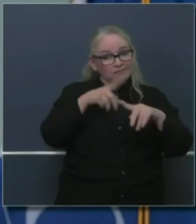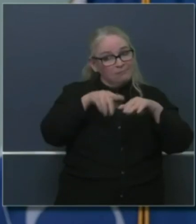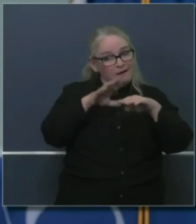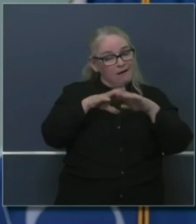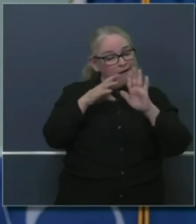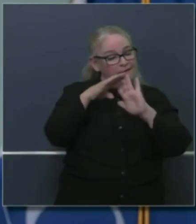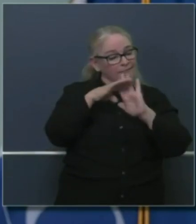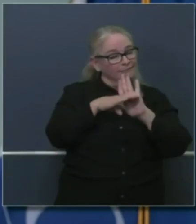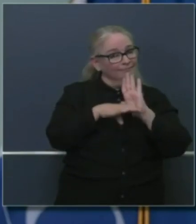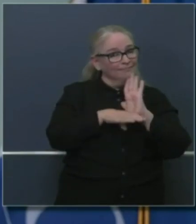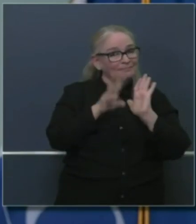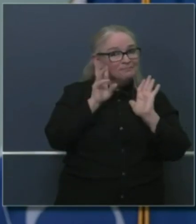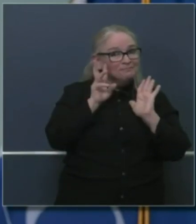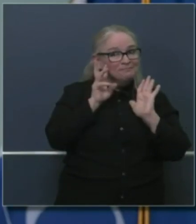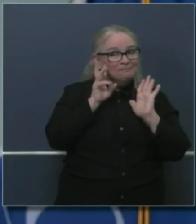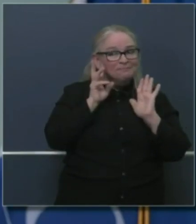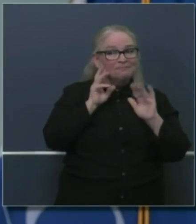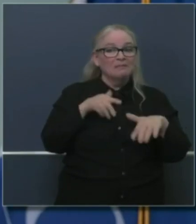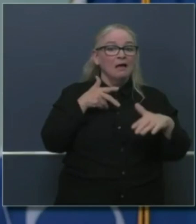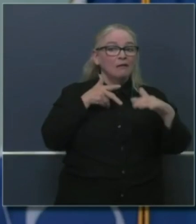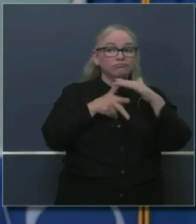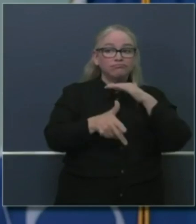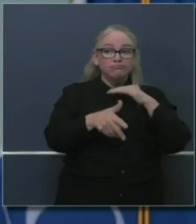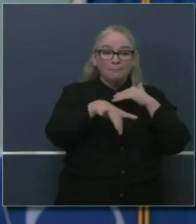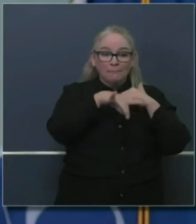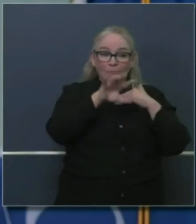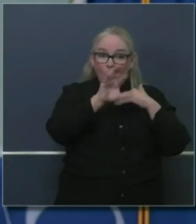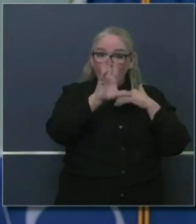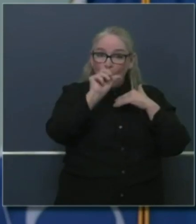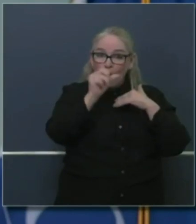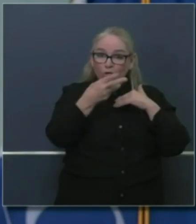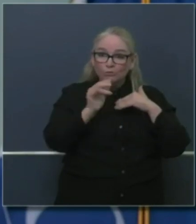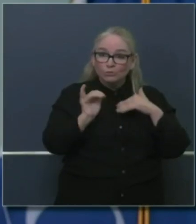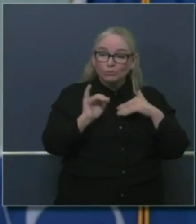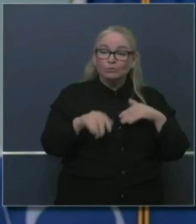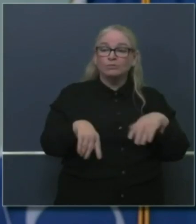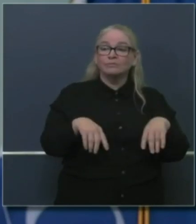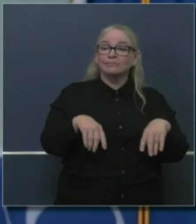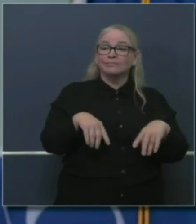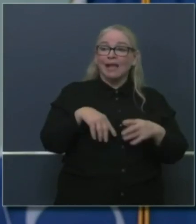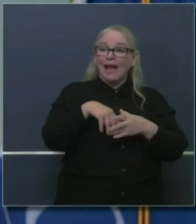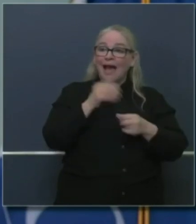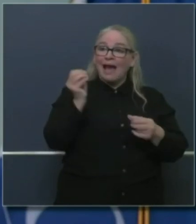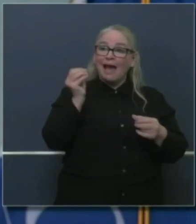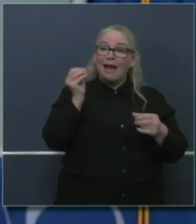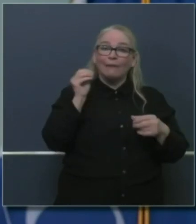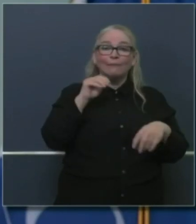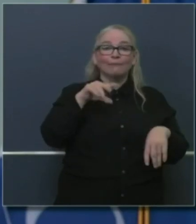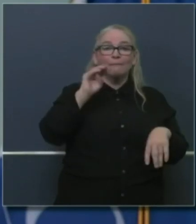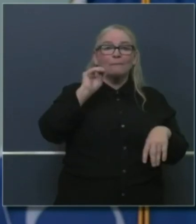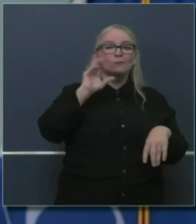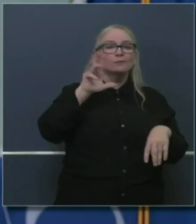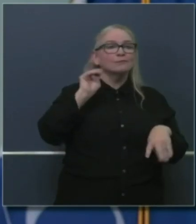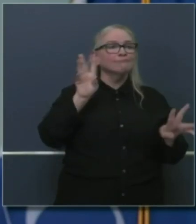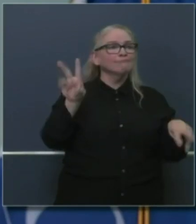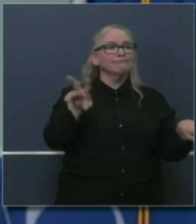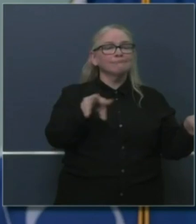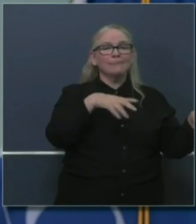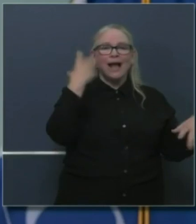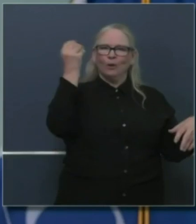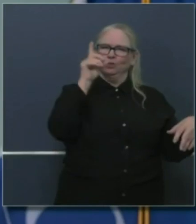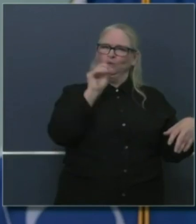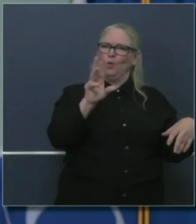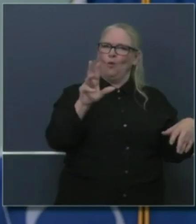on car washes and a series of other things, offices included, outdoor museums in that next phase that we look forward to